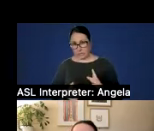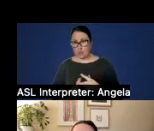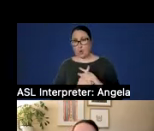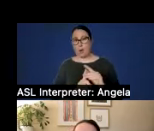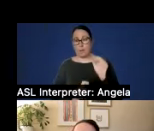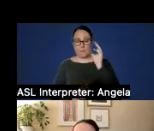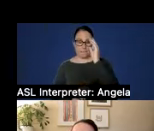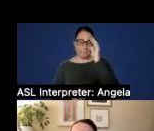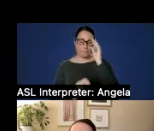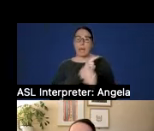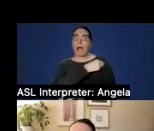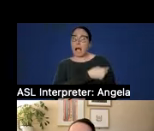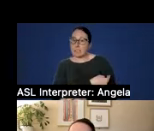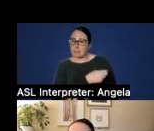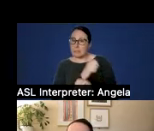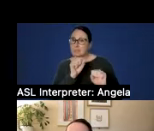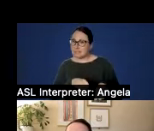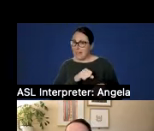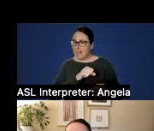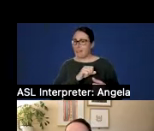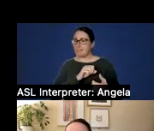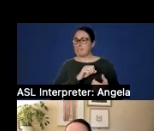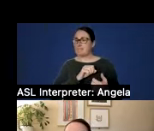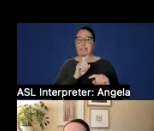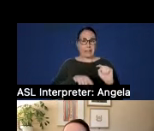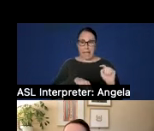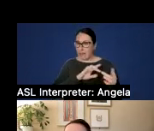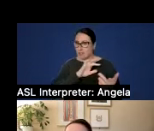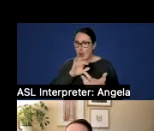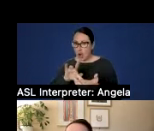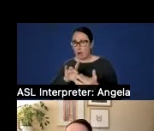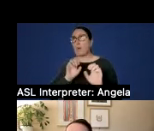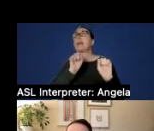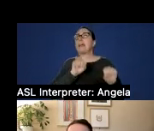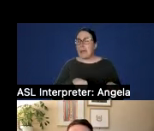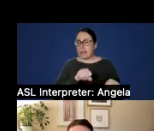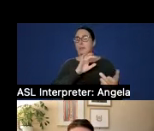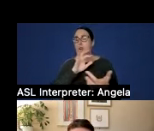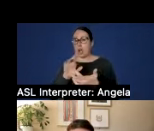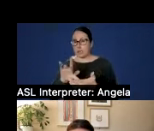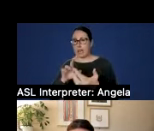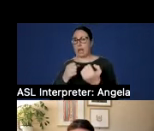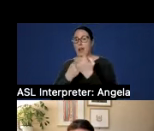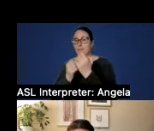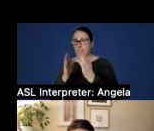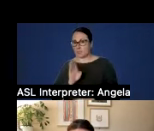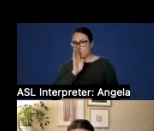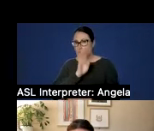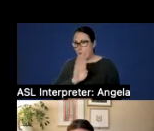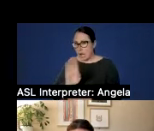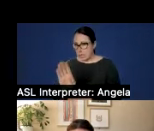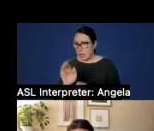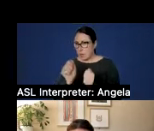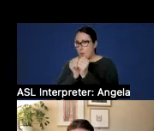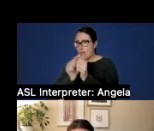can contact advocates directly without giving identifying details about the survivor and what they may have